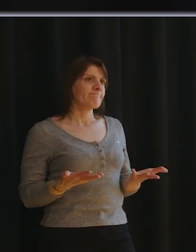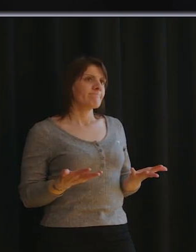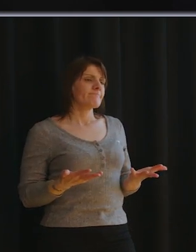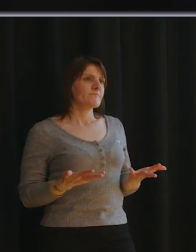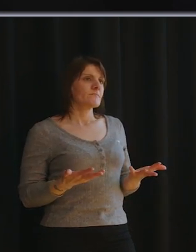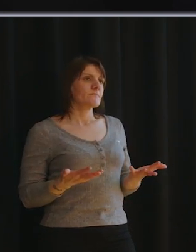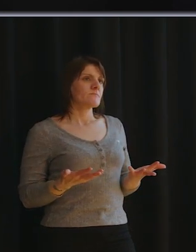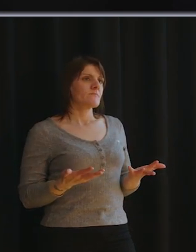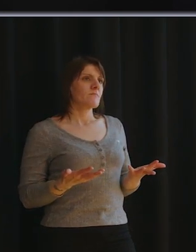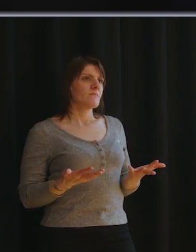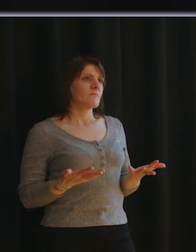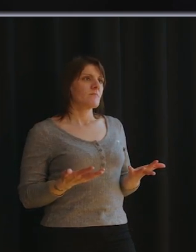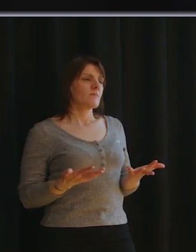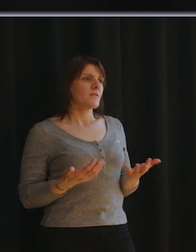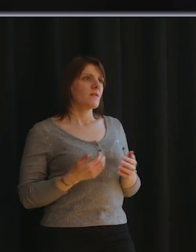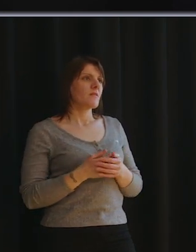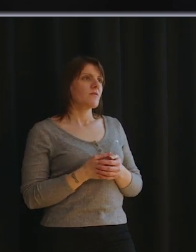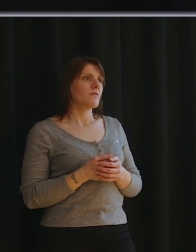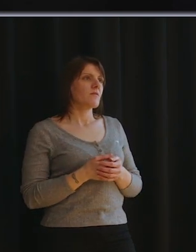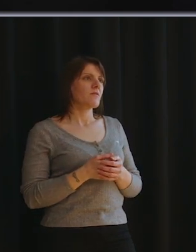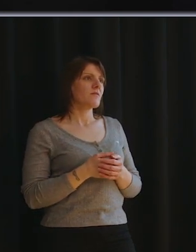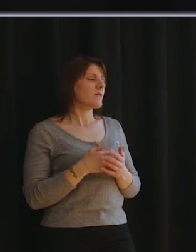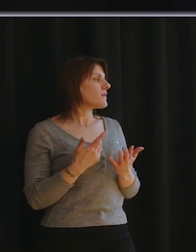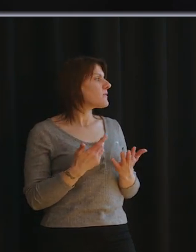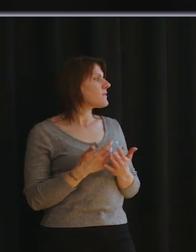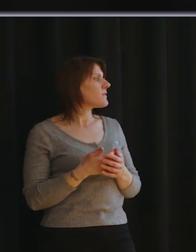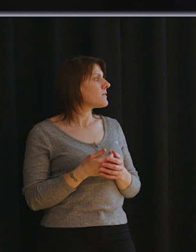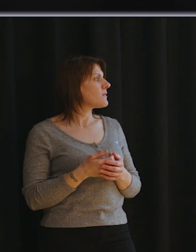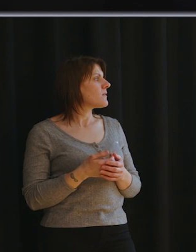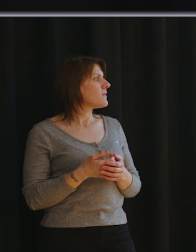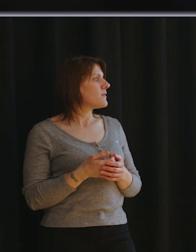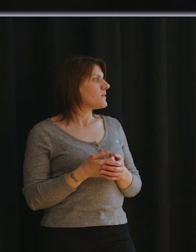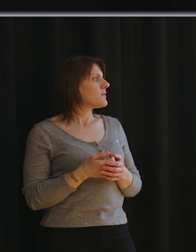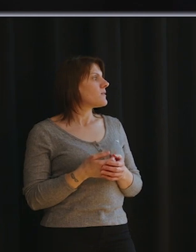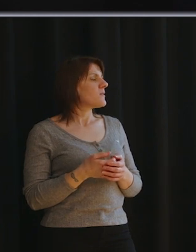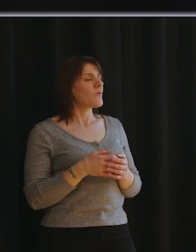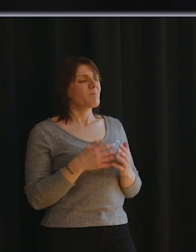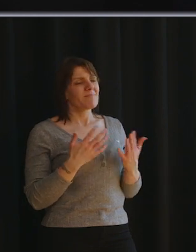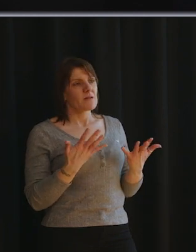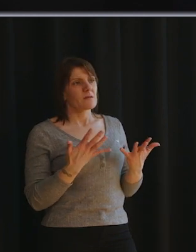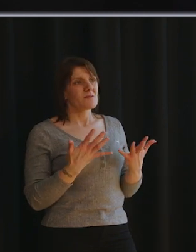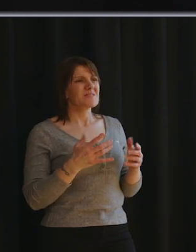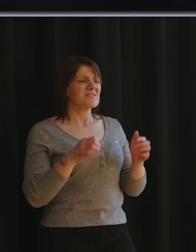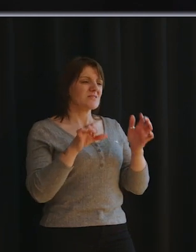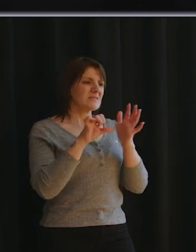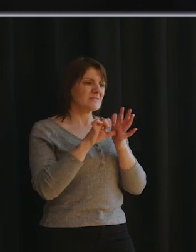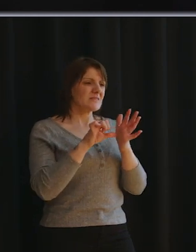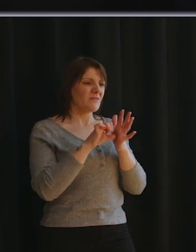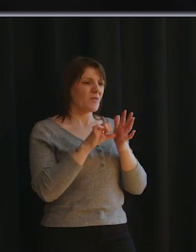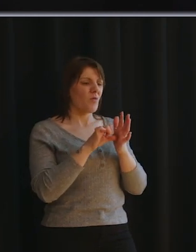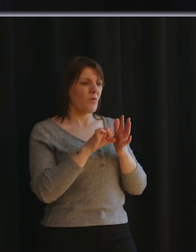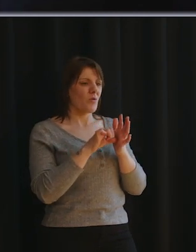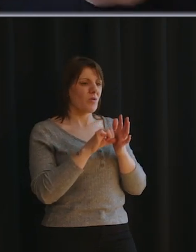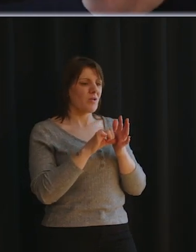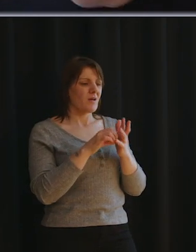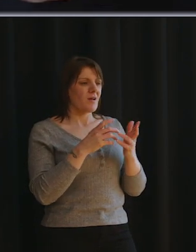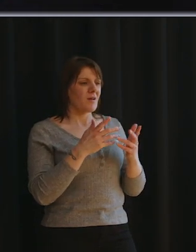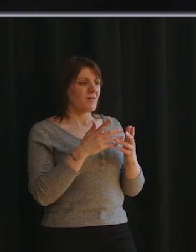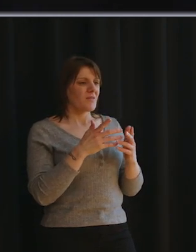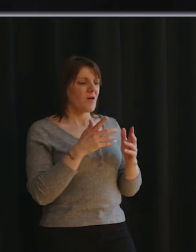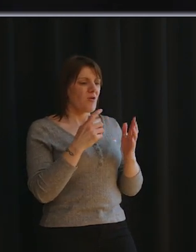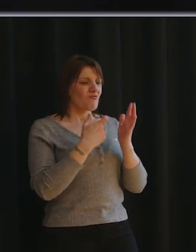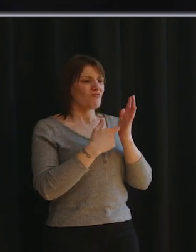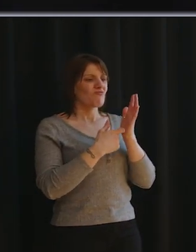there is that sort of that jar, whereas quite often the rigidity, and this is one of the things that people have found, is that quite often the